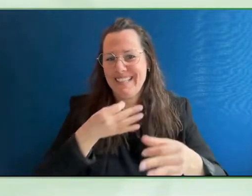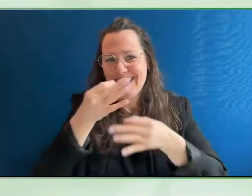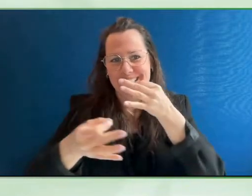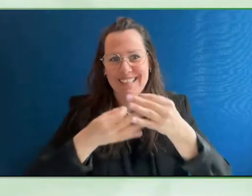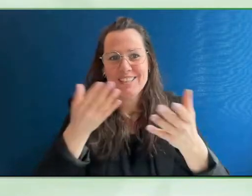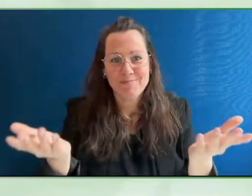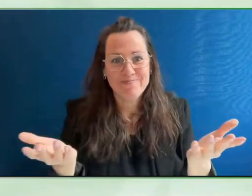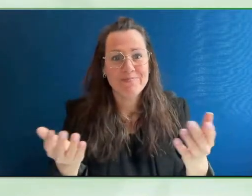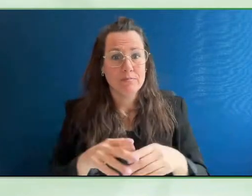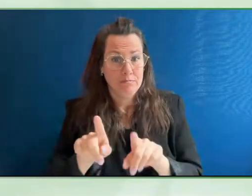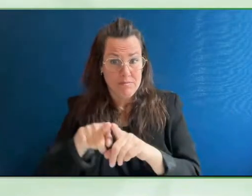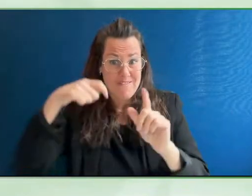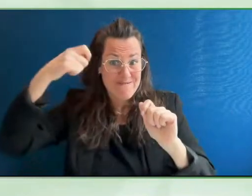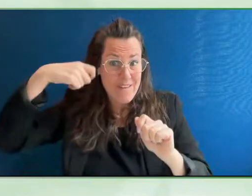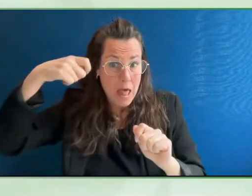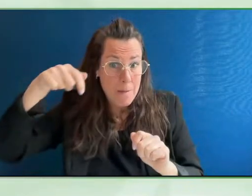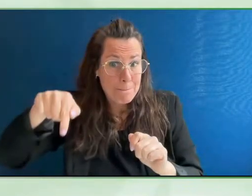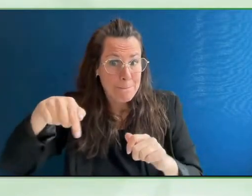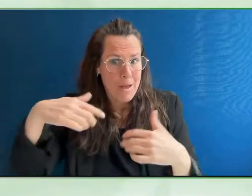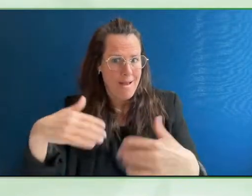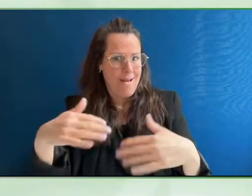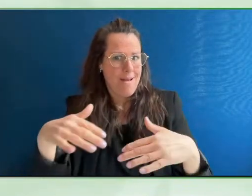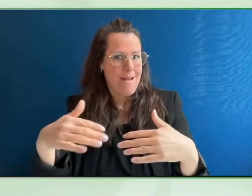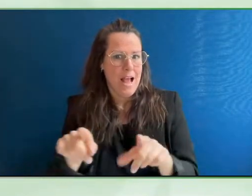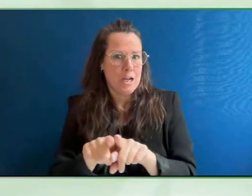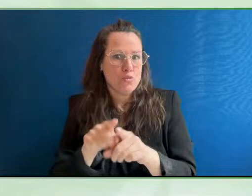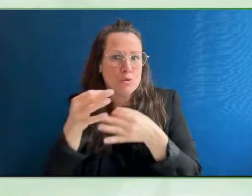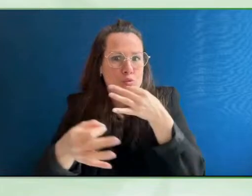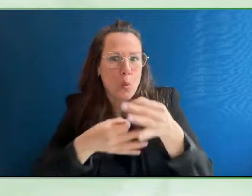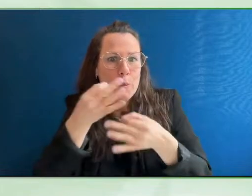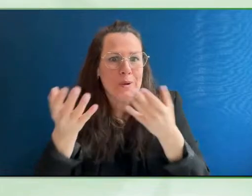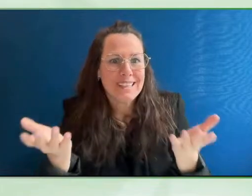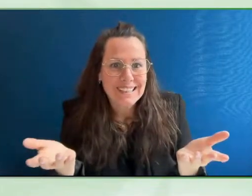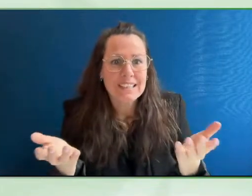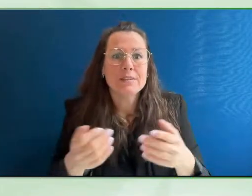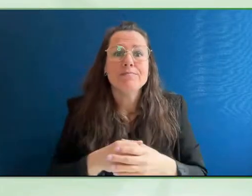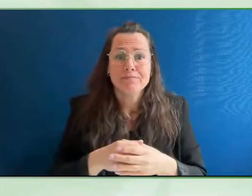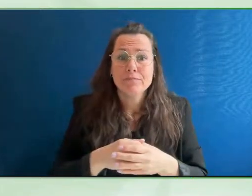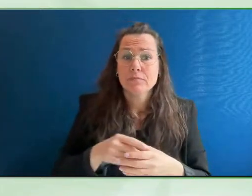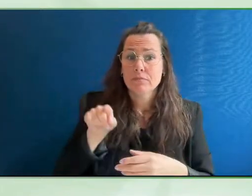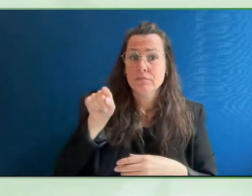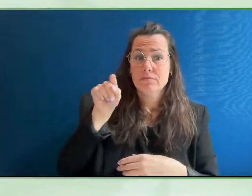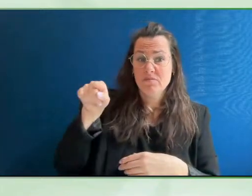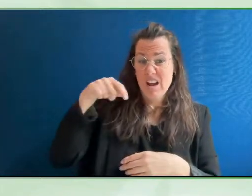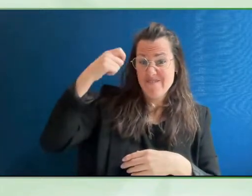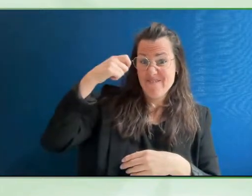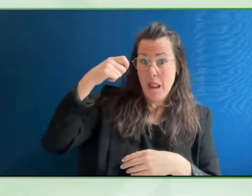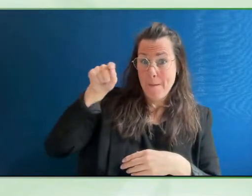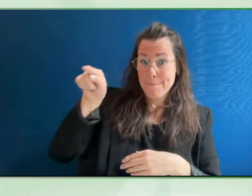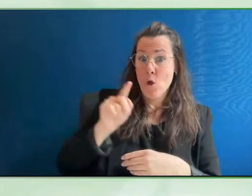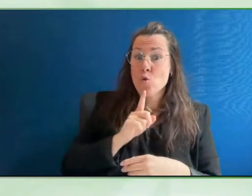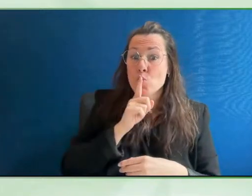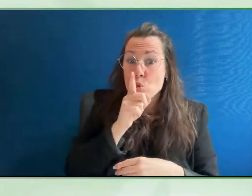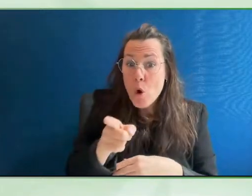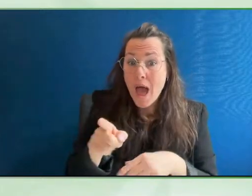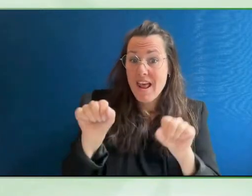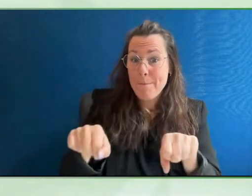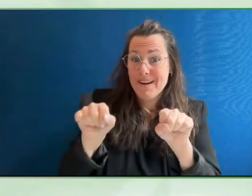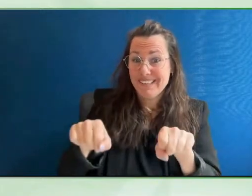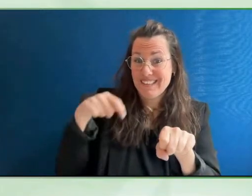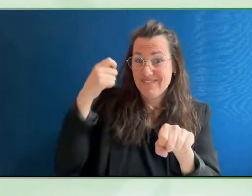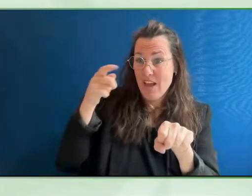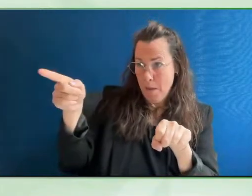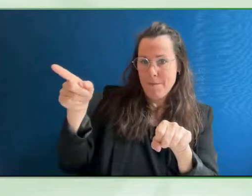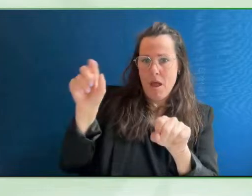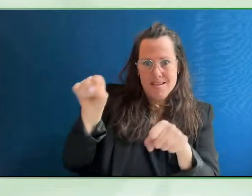emotional connection to these things that make a difference towards your culture in terms of your community, inside the culture, towards your